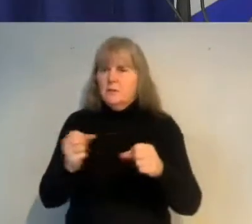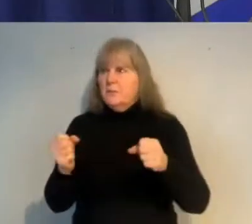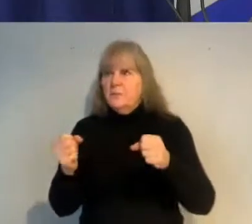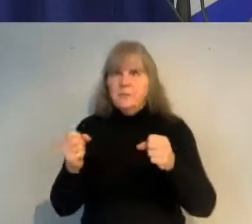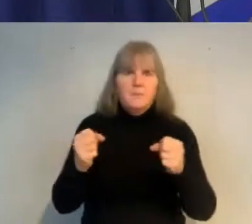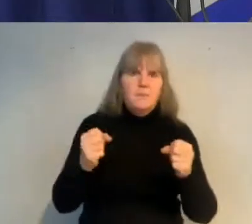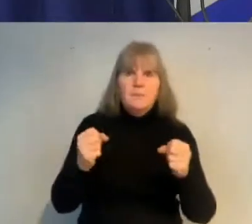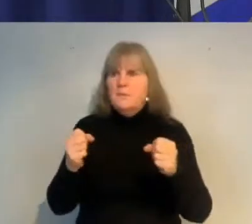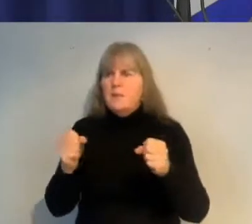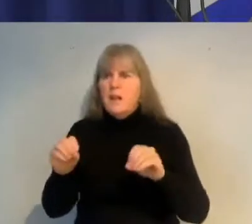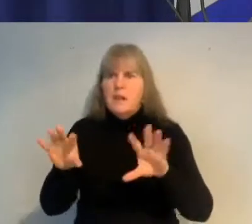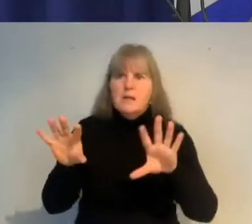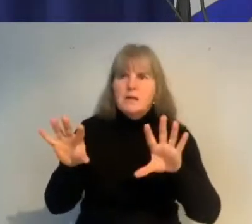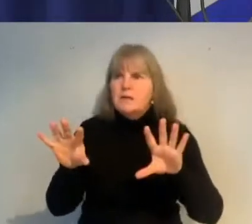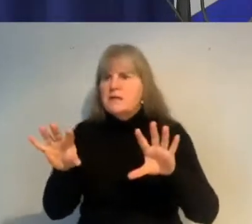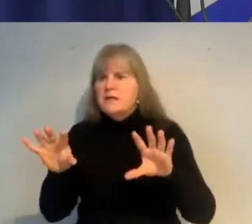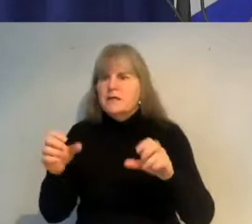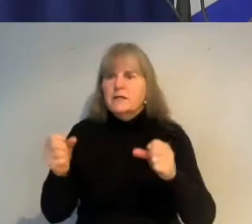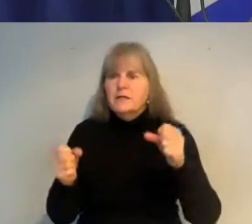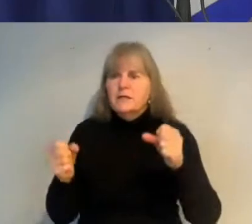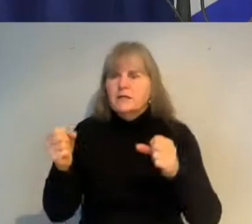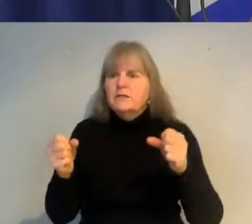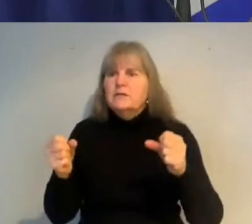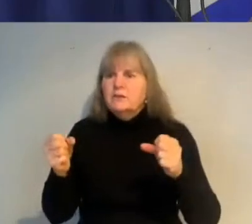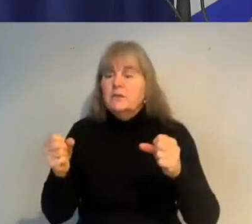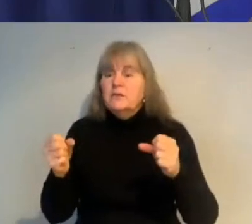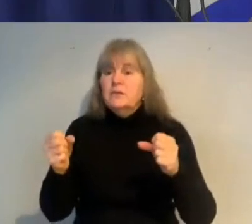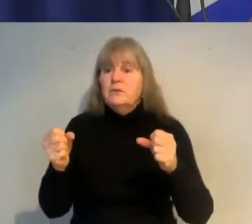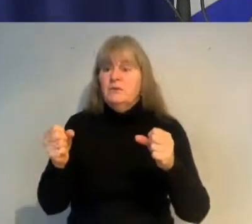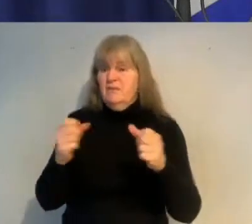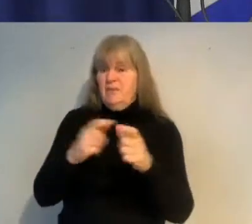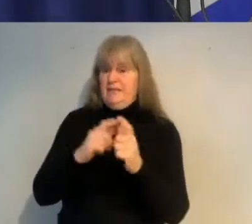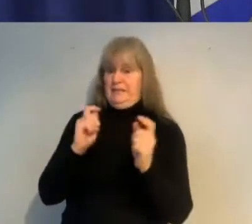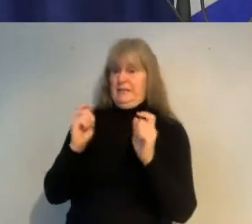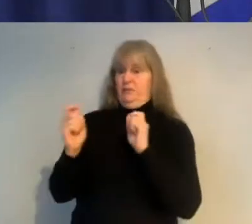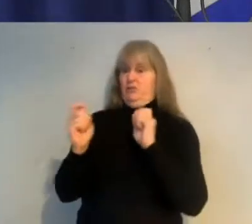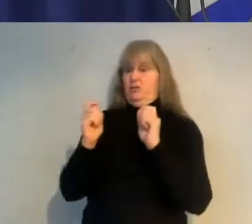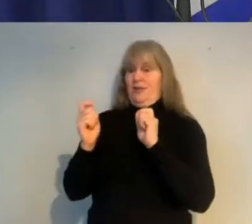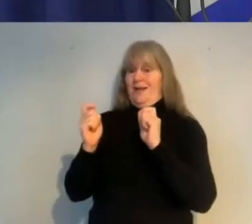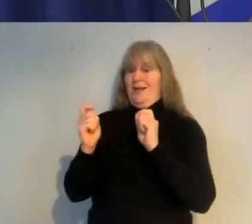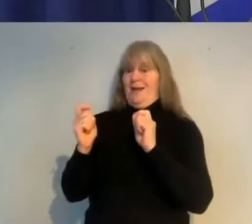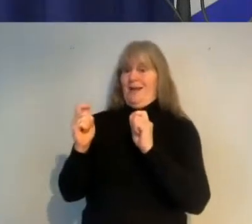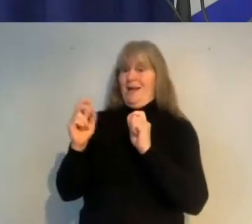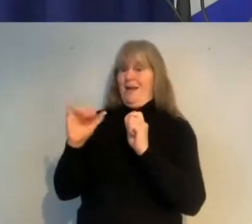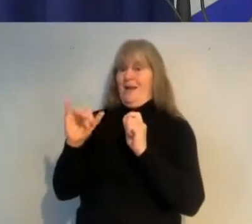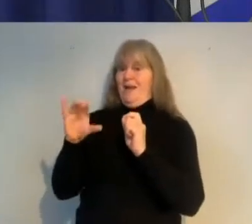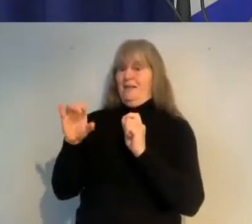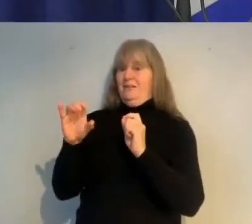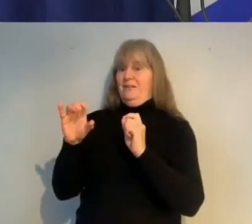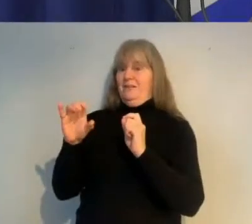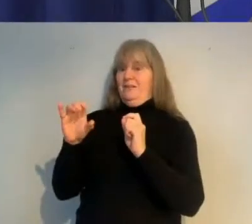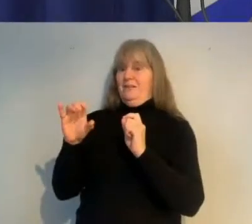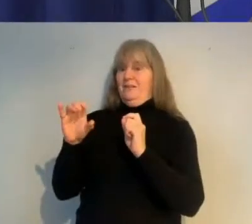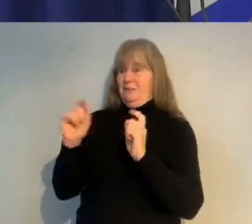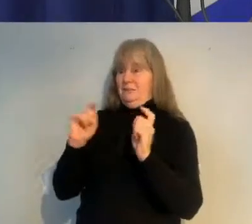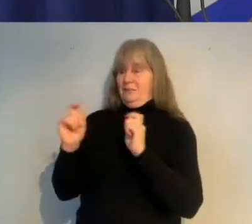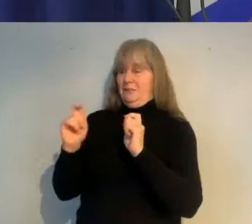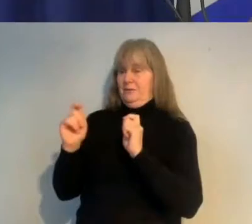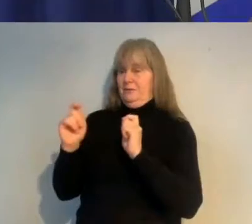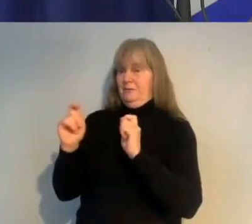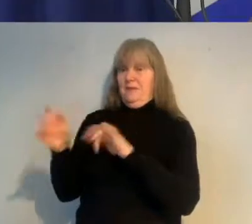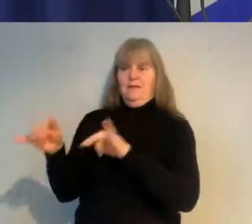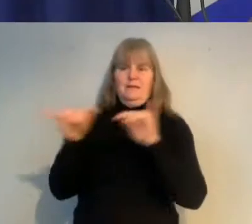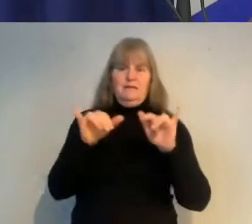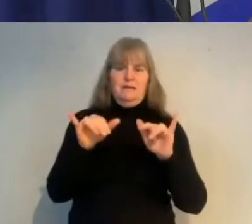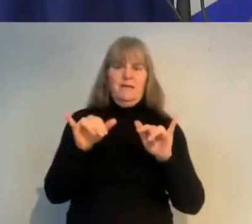on, and adapted. And just like that, it's time to go slow, to